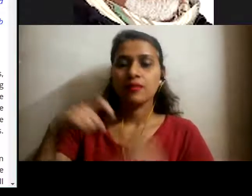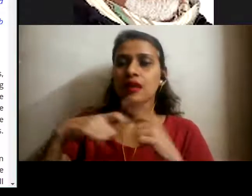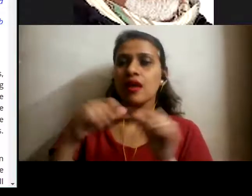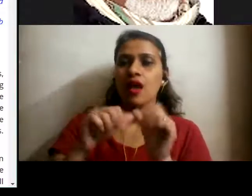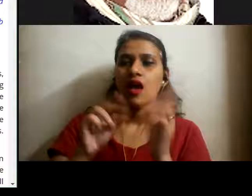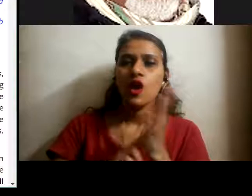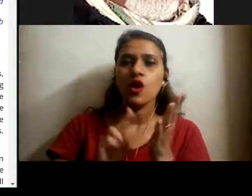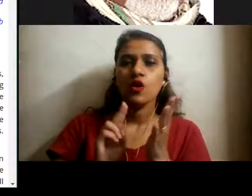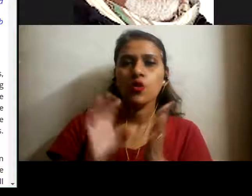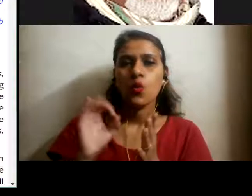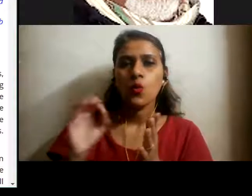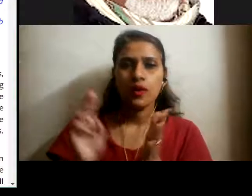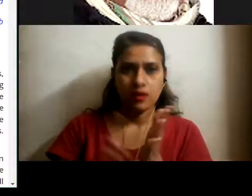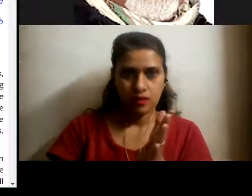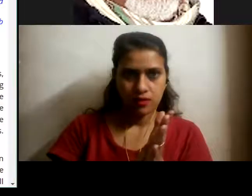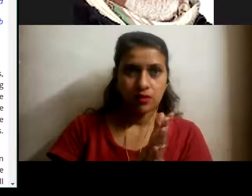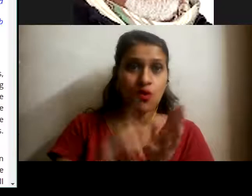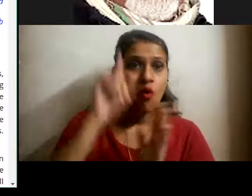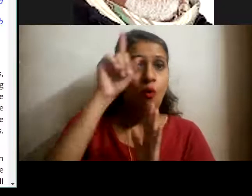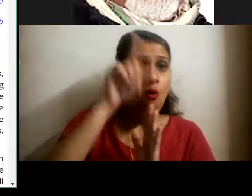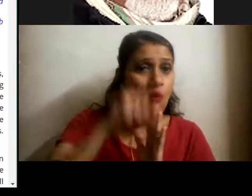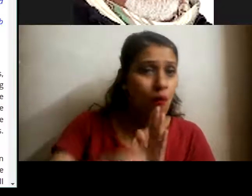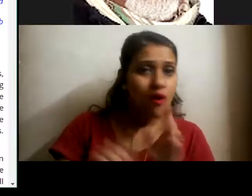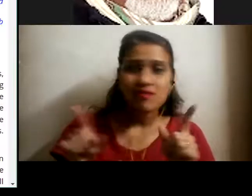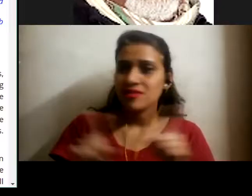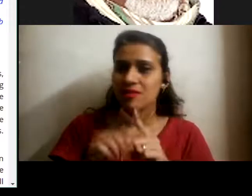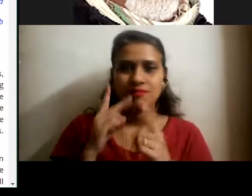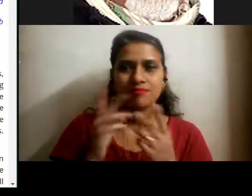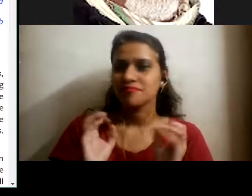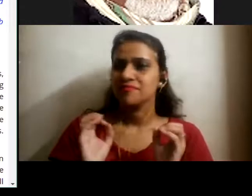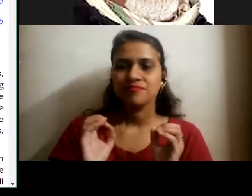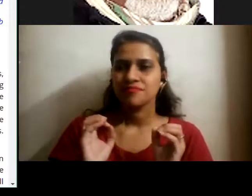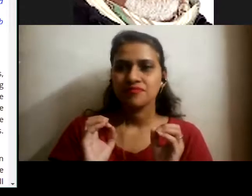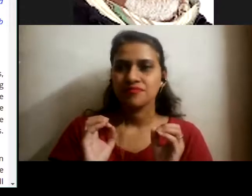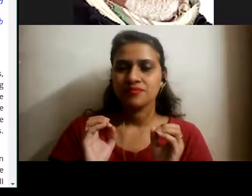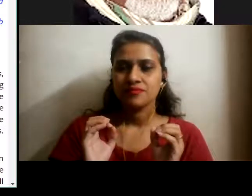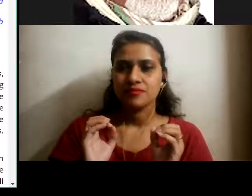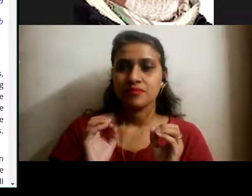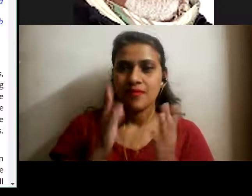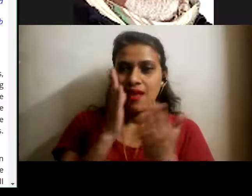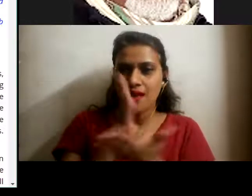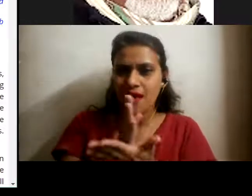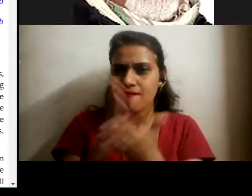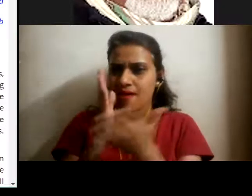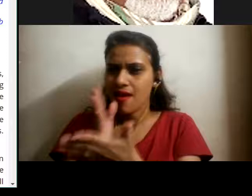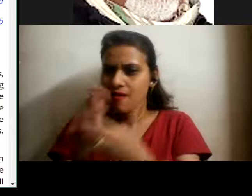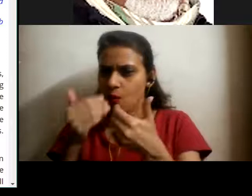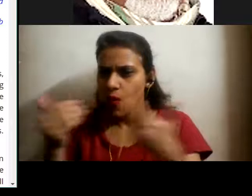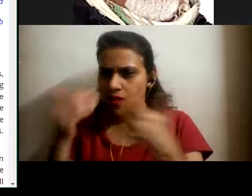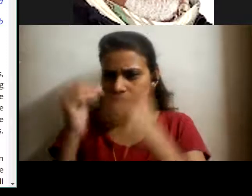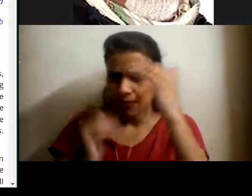not find all these, the ones that we just saw. It is not segregated the way it is segregated here.